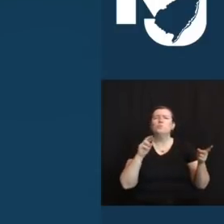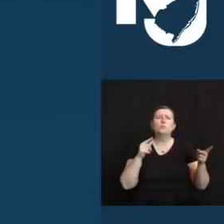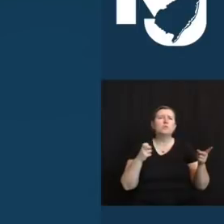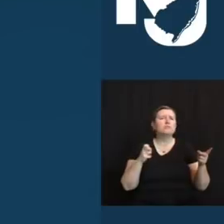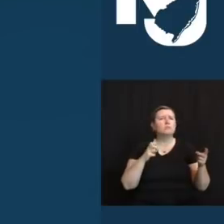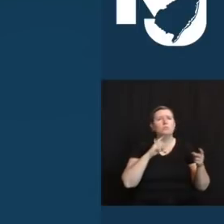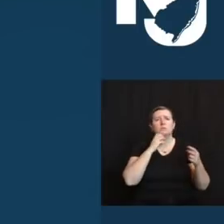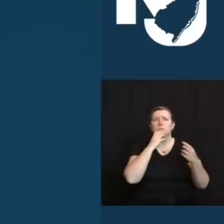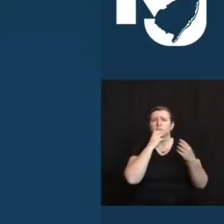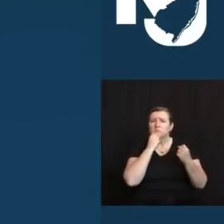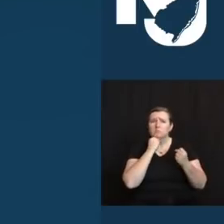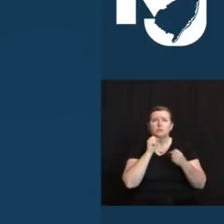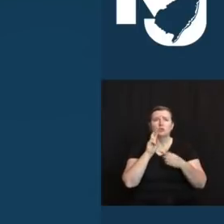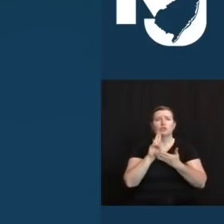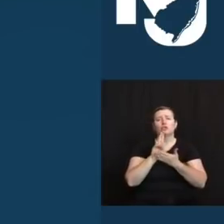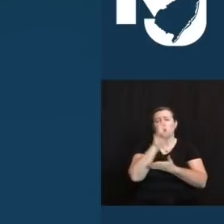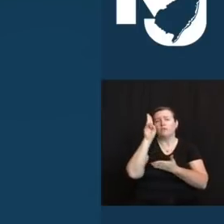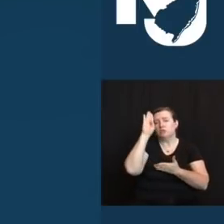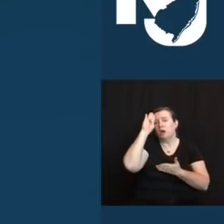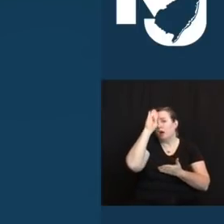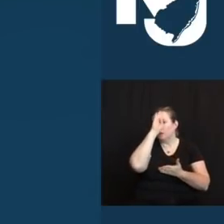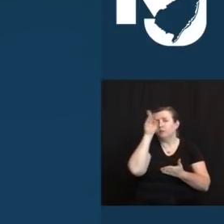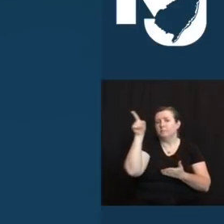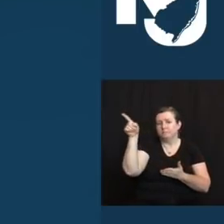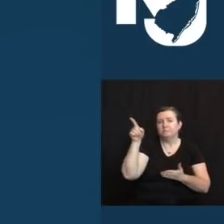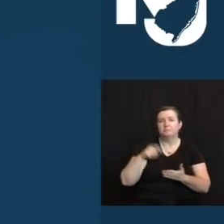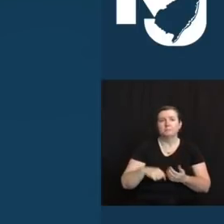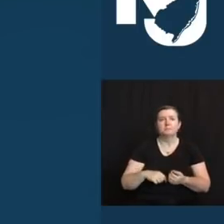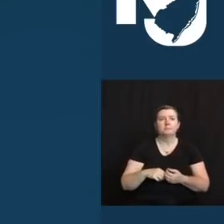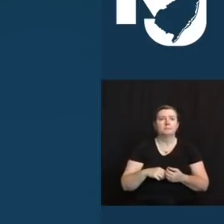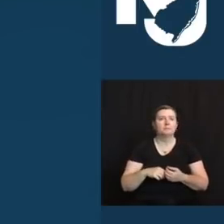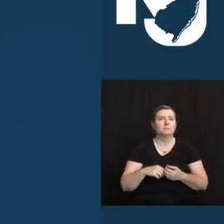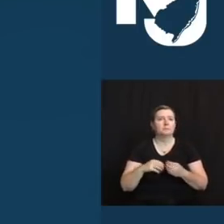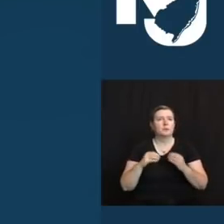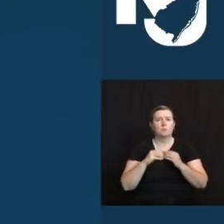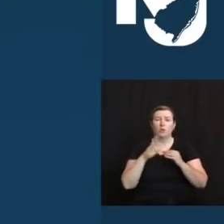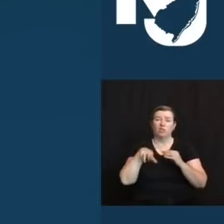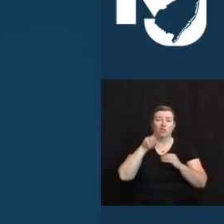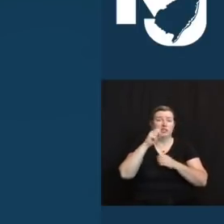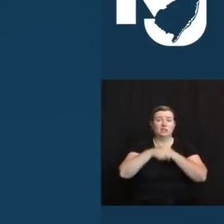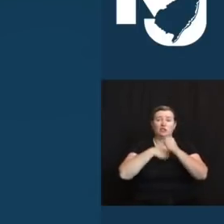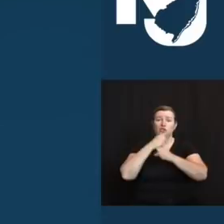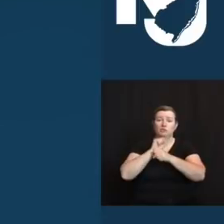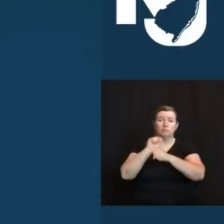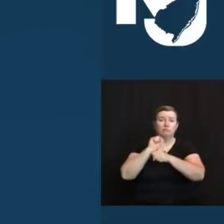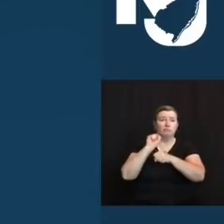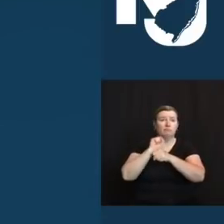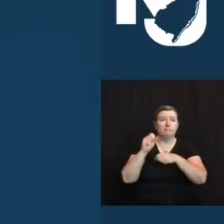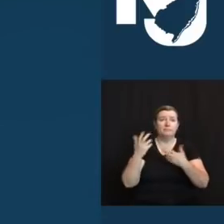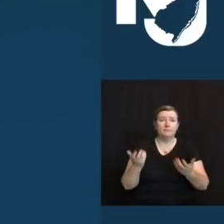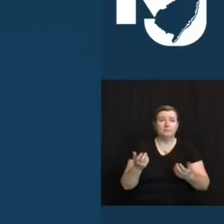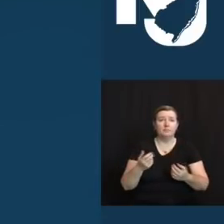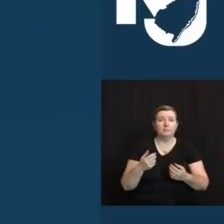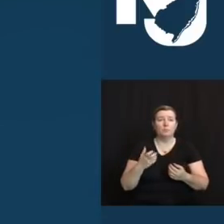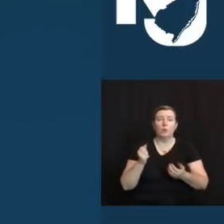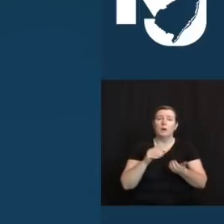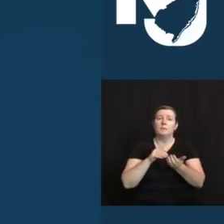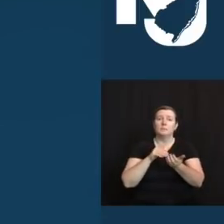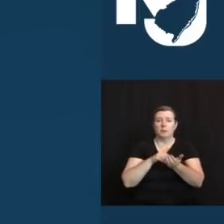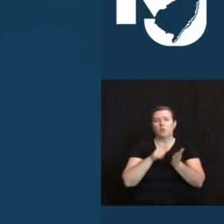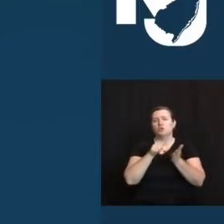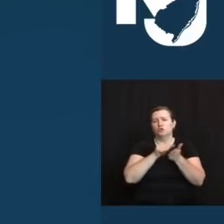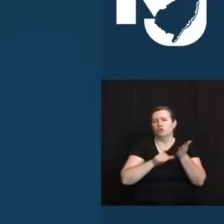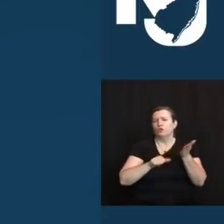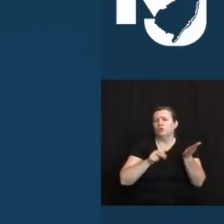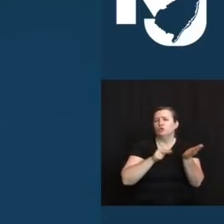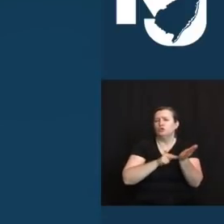University Hospital family for more than 30 years, where he was both a full-time medical surgical nurse. Gina specialized in caring